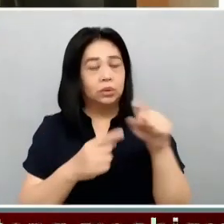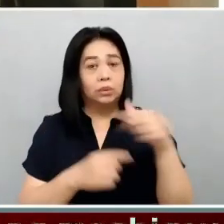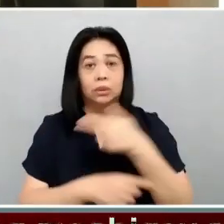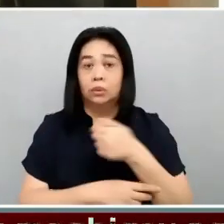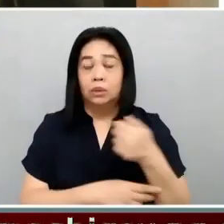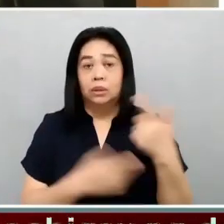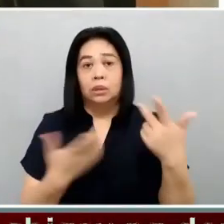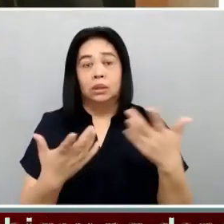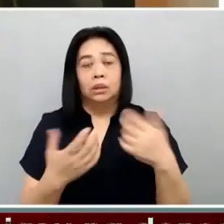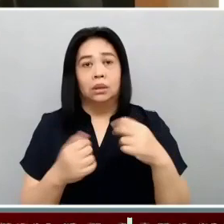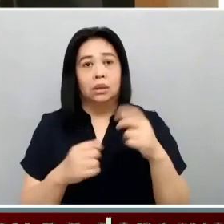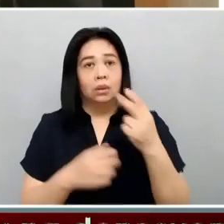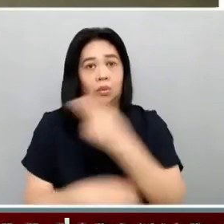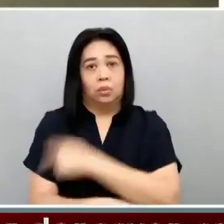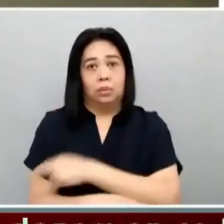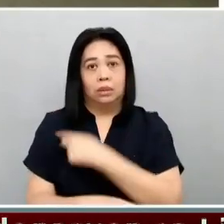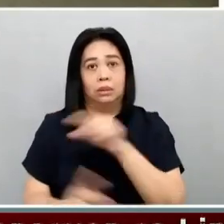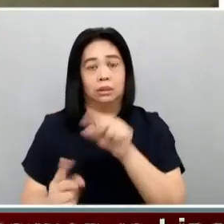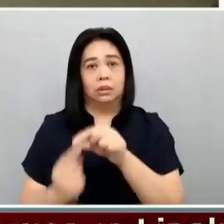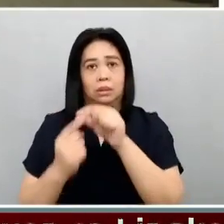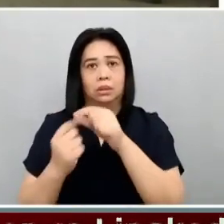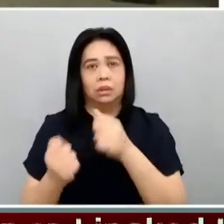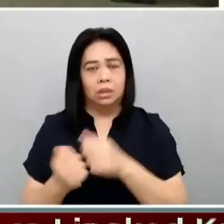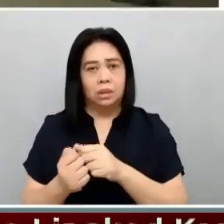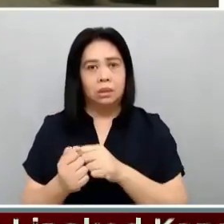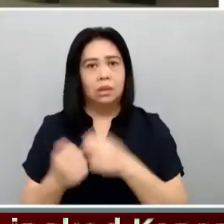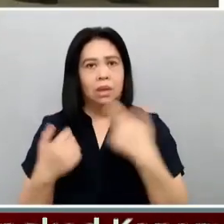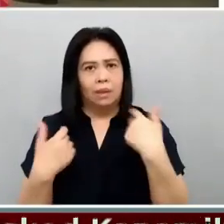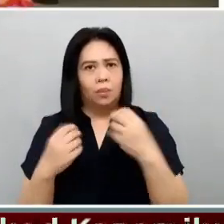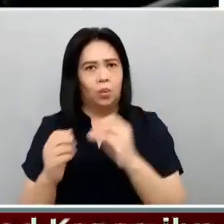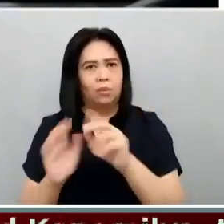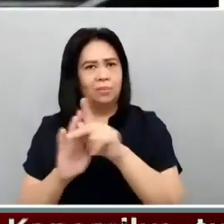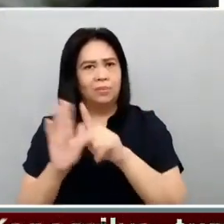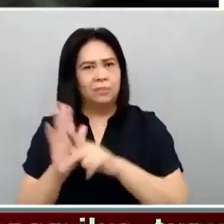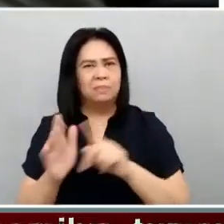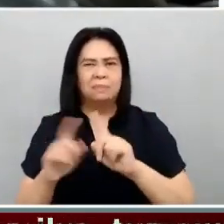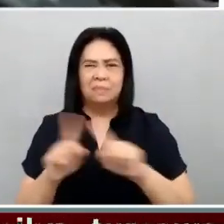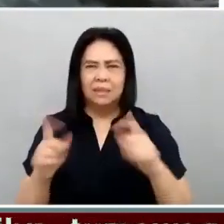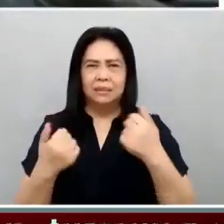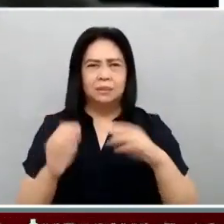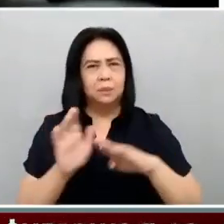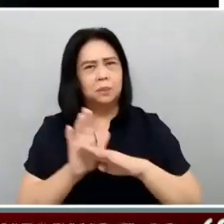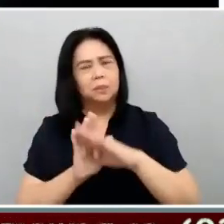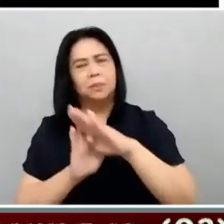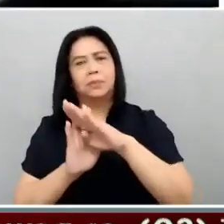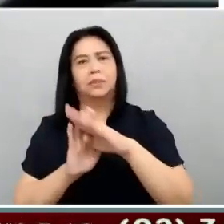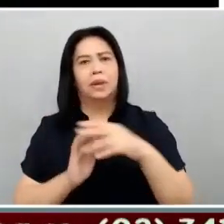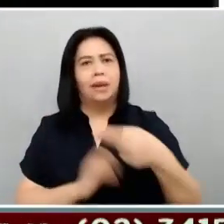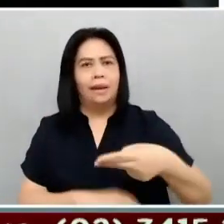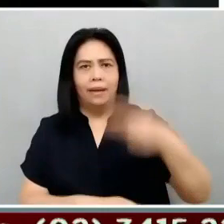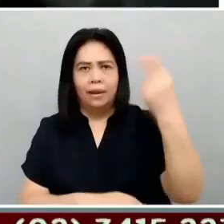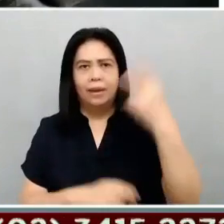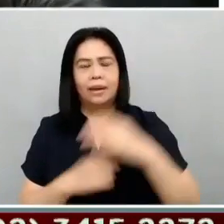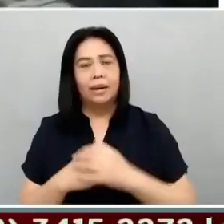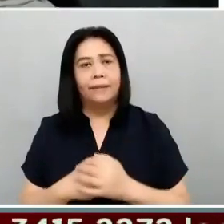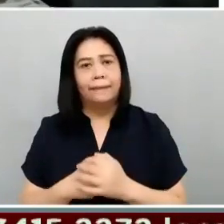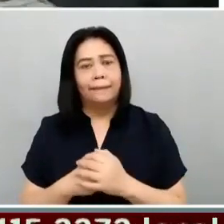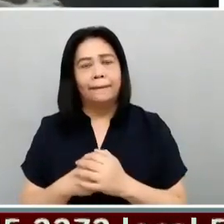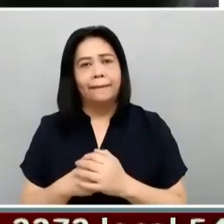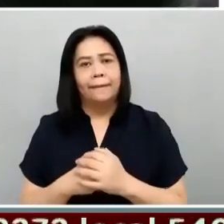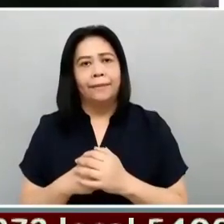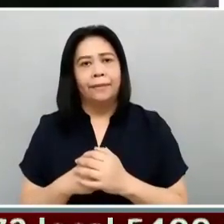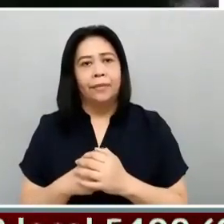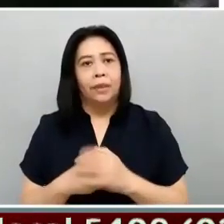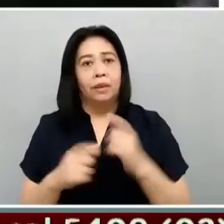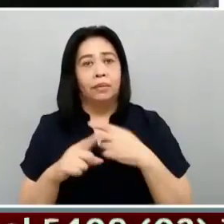Hospitals alone have applied their own protocols, but somehow the surge is very high. And from my